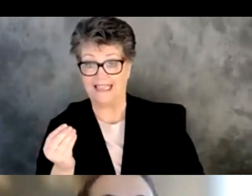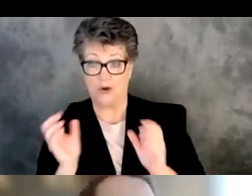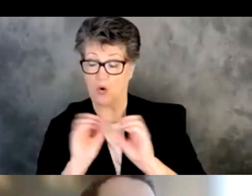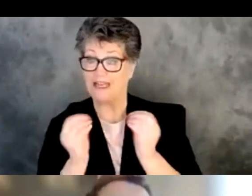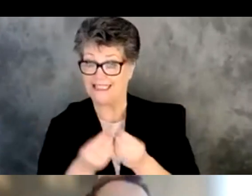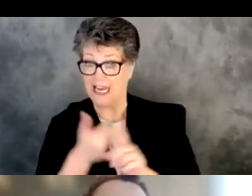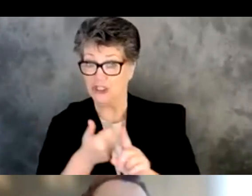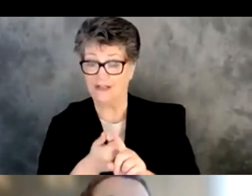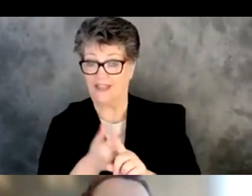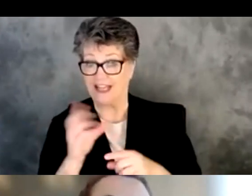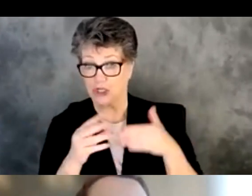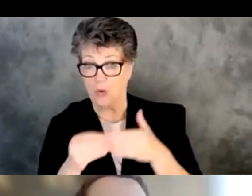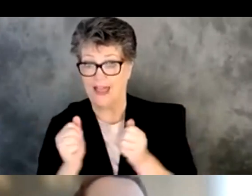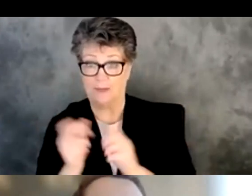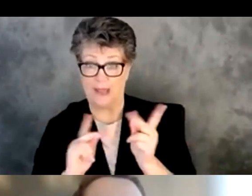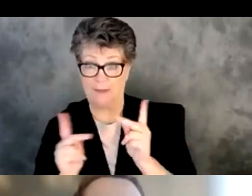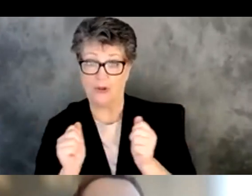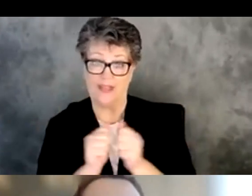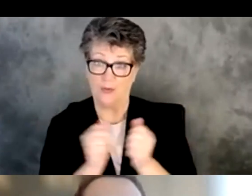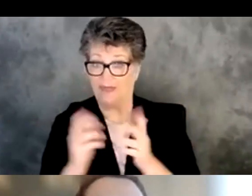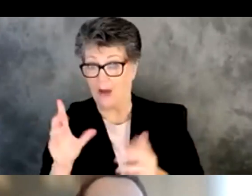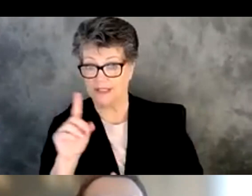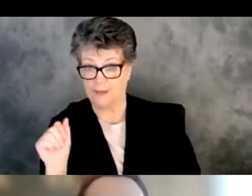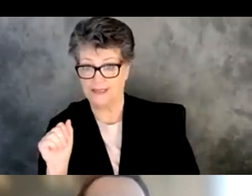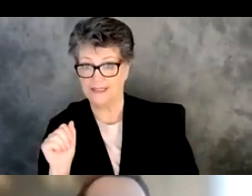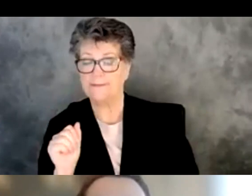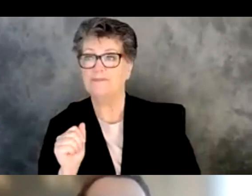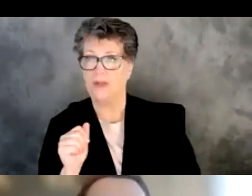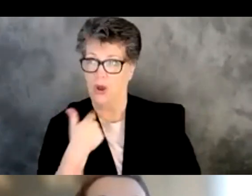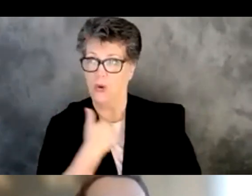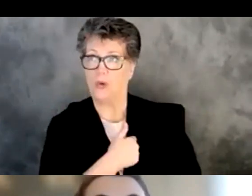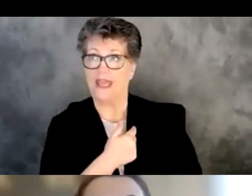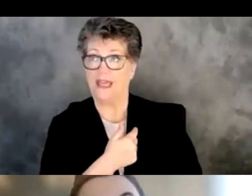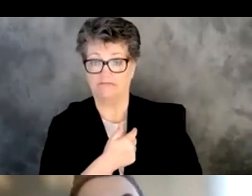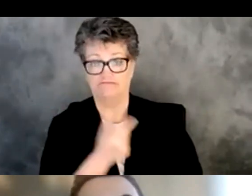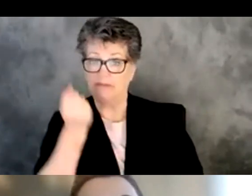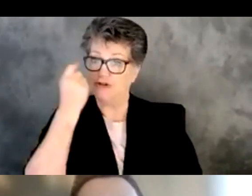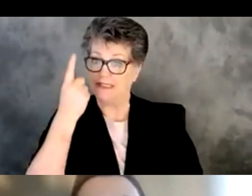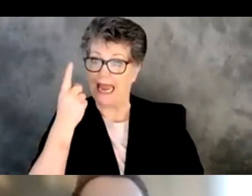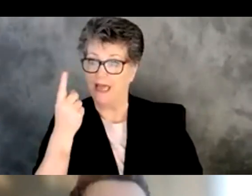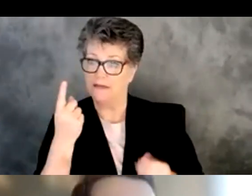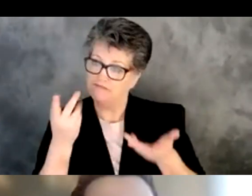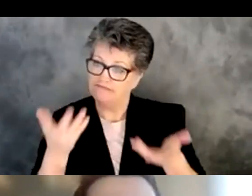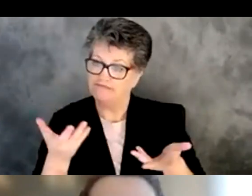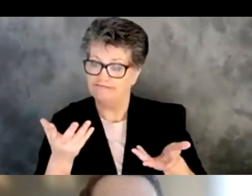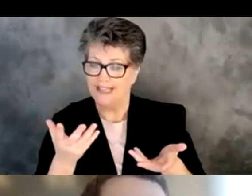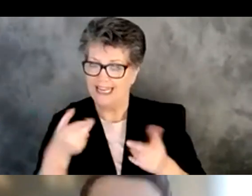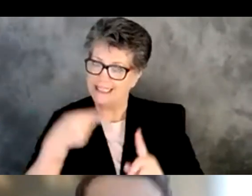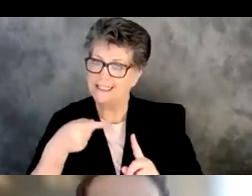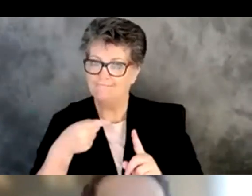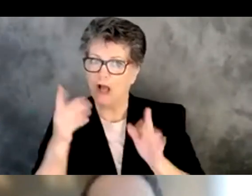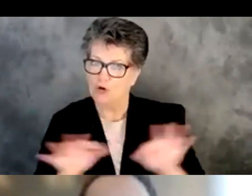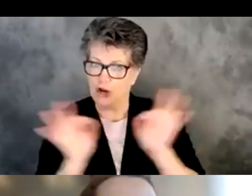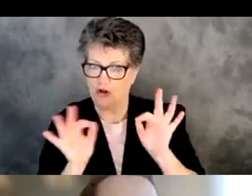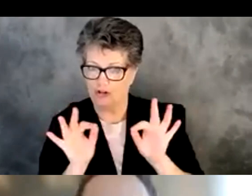that's co-led by people with and without disabilities, we understand that it is foremost